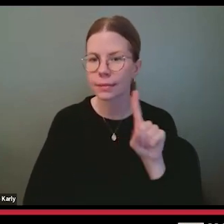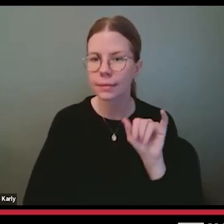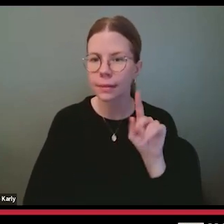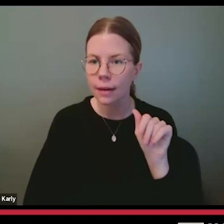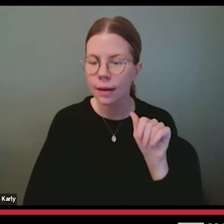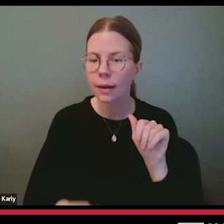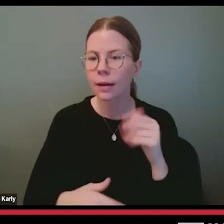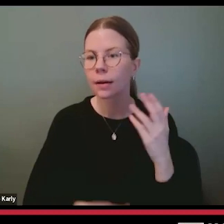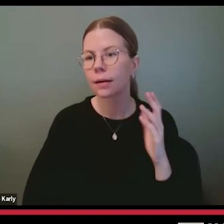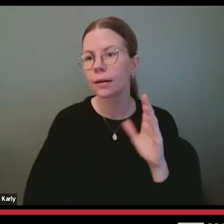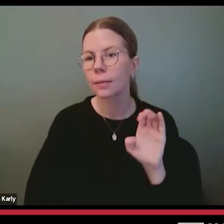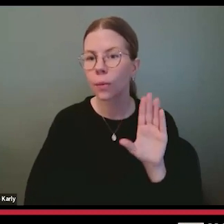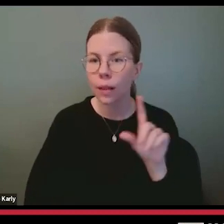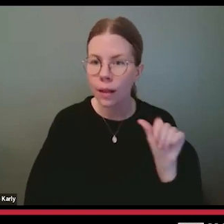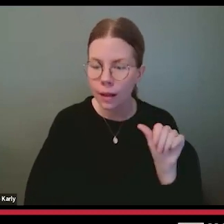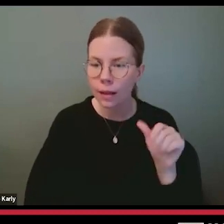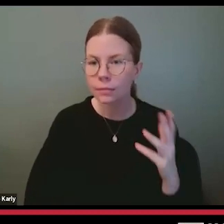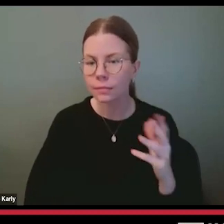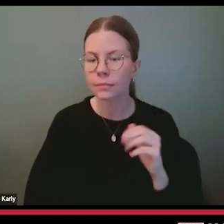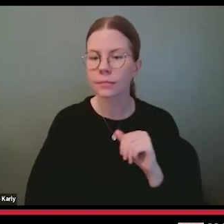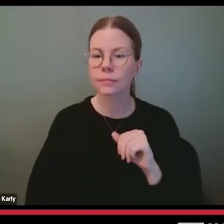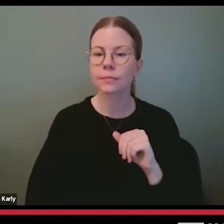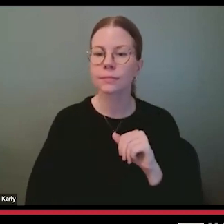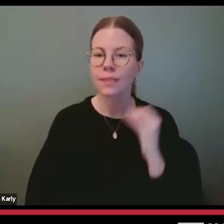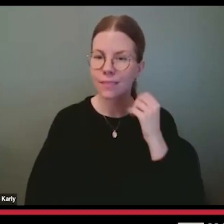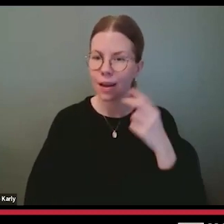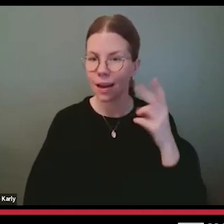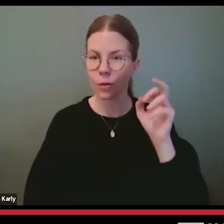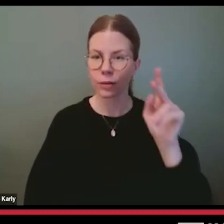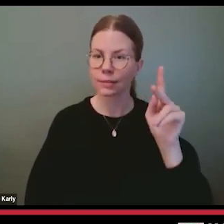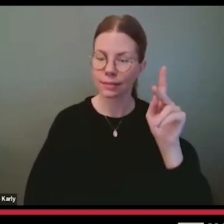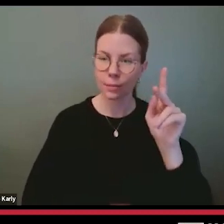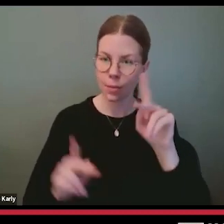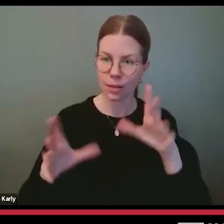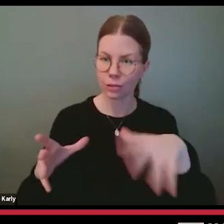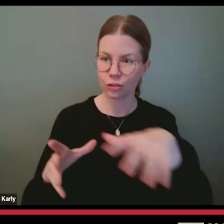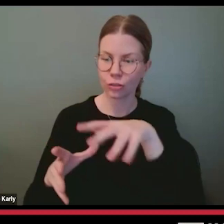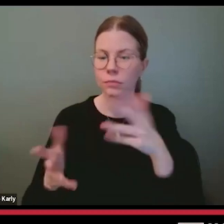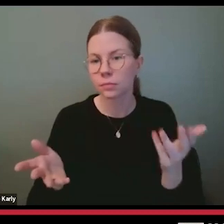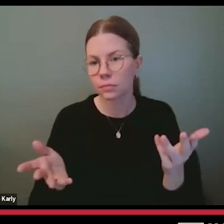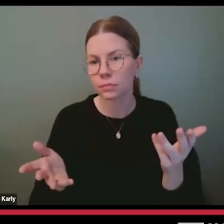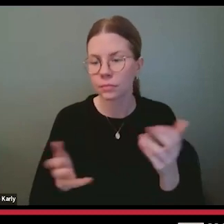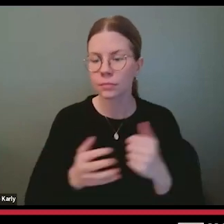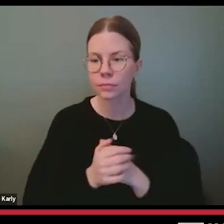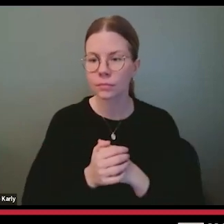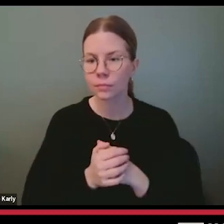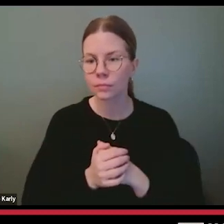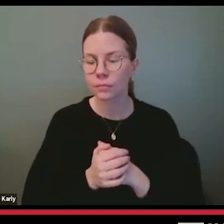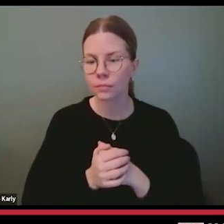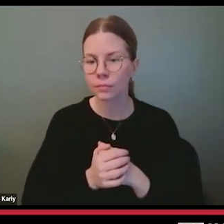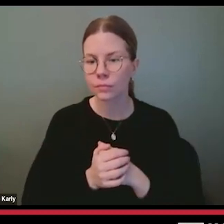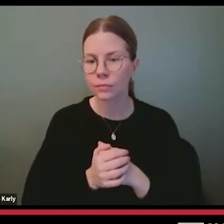for populations at high risk, there might be an argument for doing that. I think for things that are more